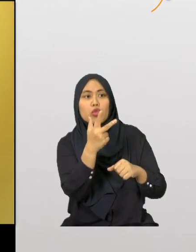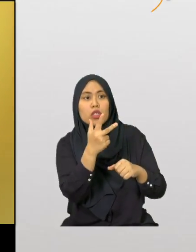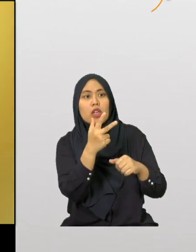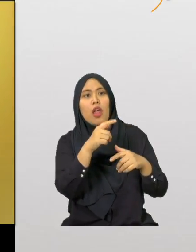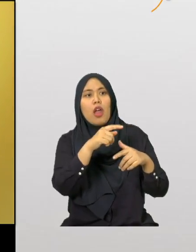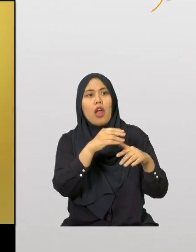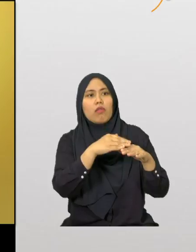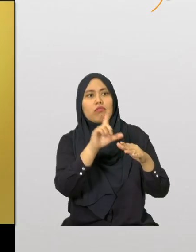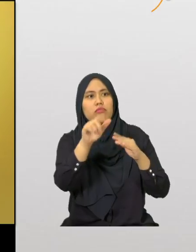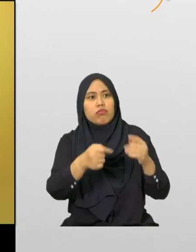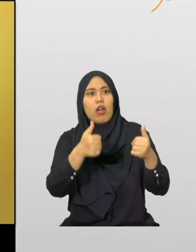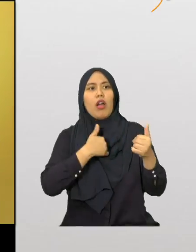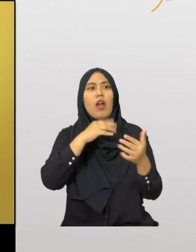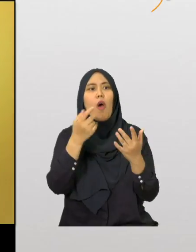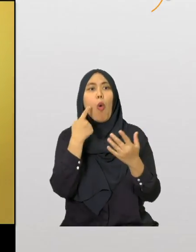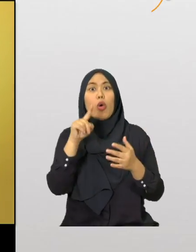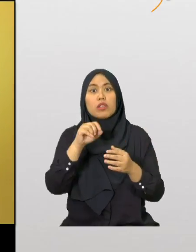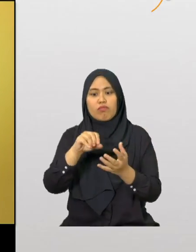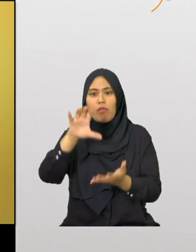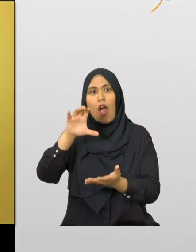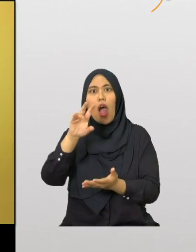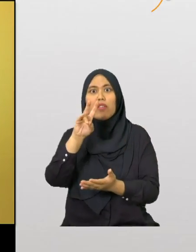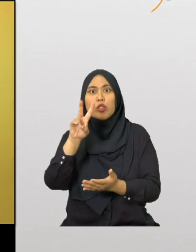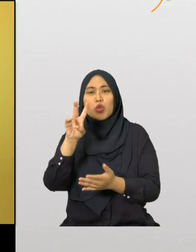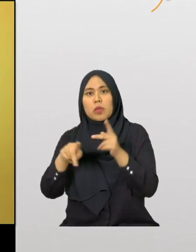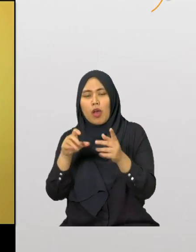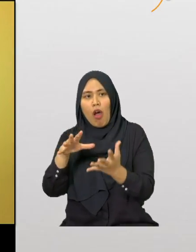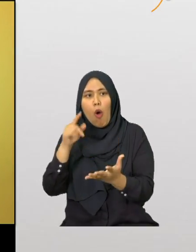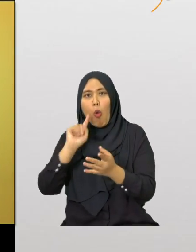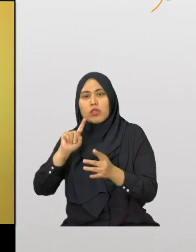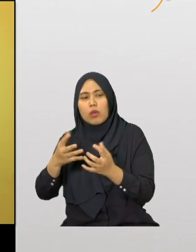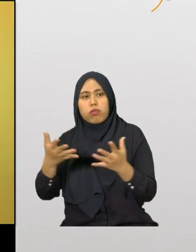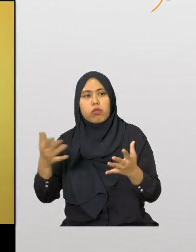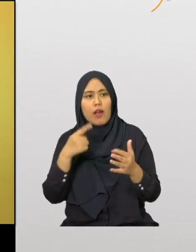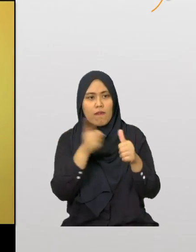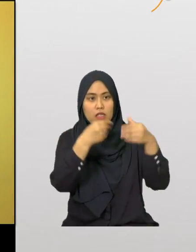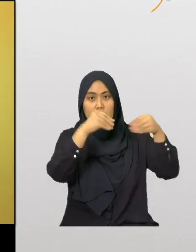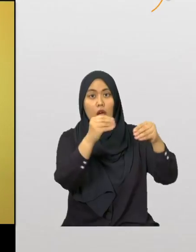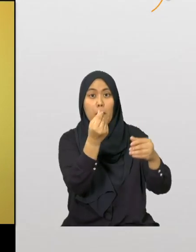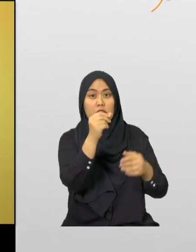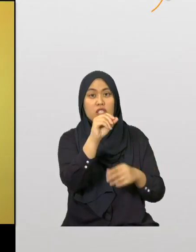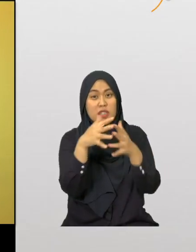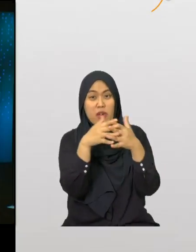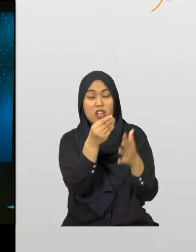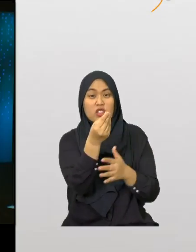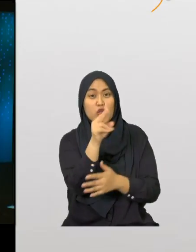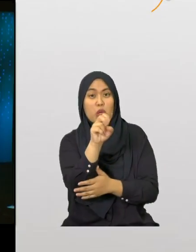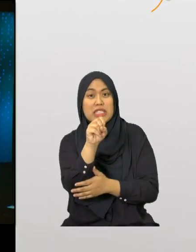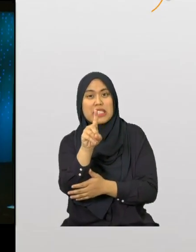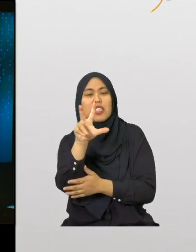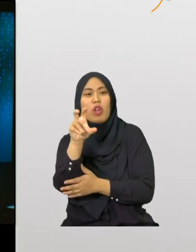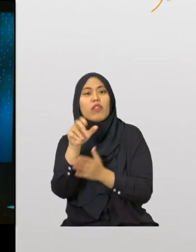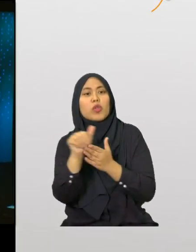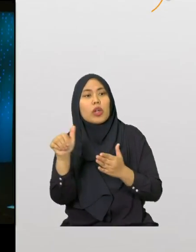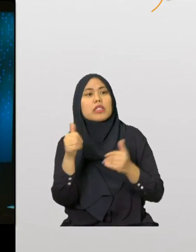for 72 pairs of sneakers. He sold the first pairs for $300 each, and now his earlier works